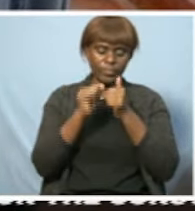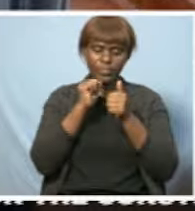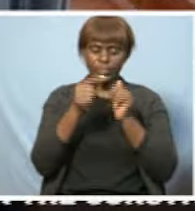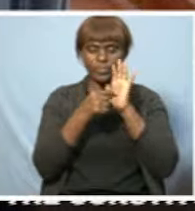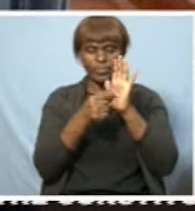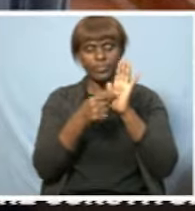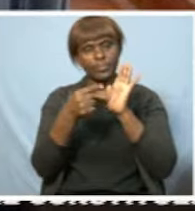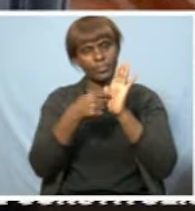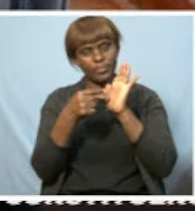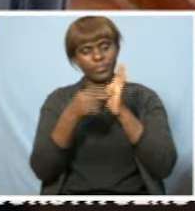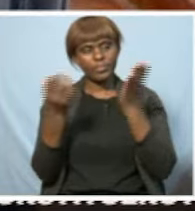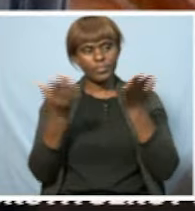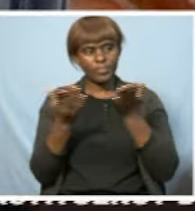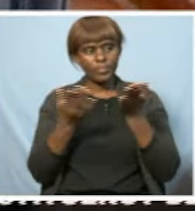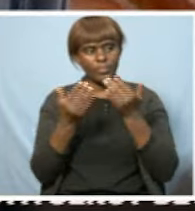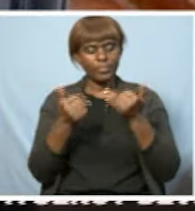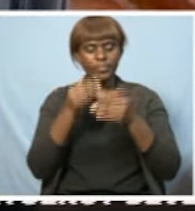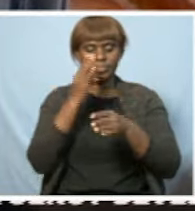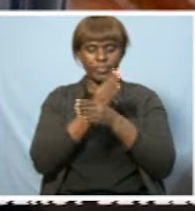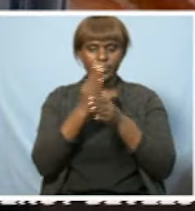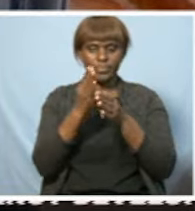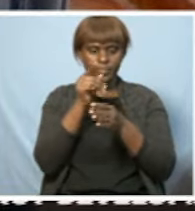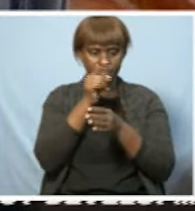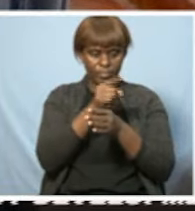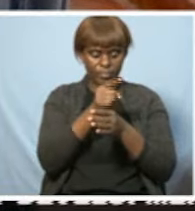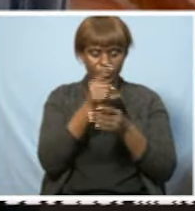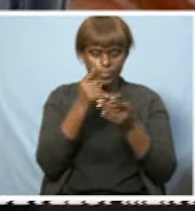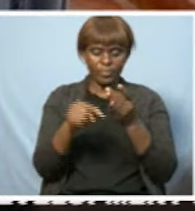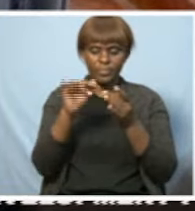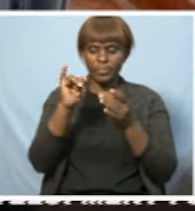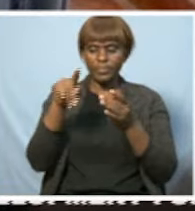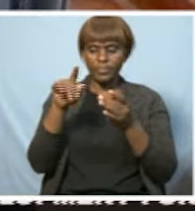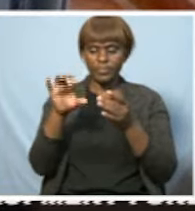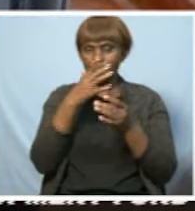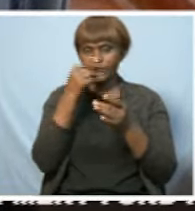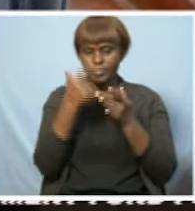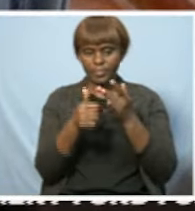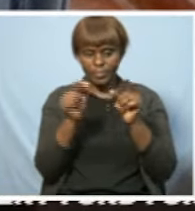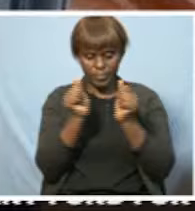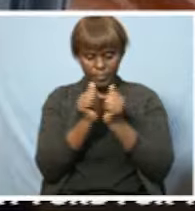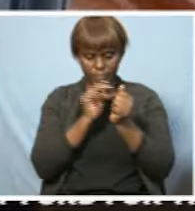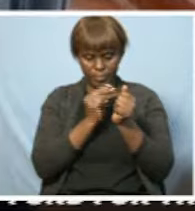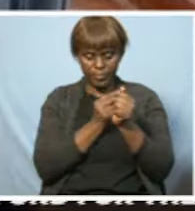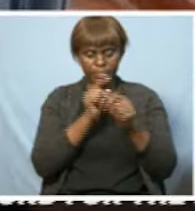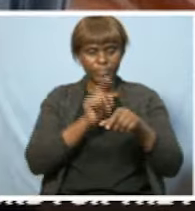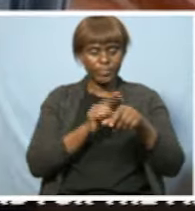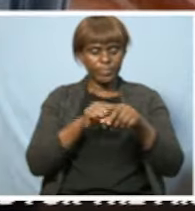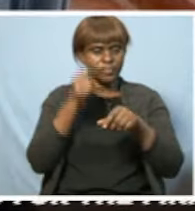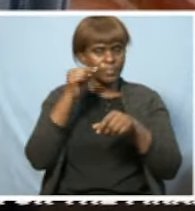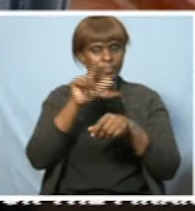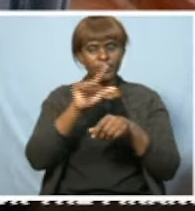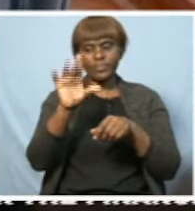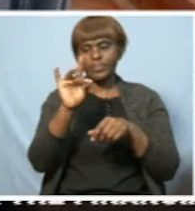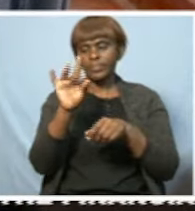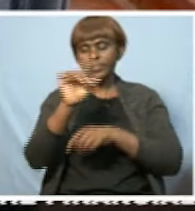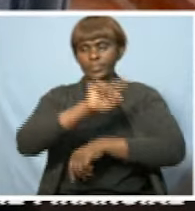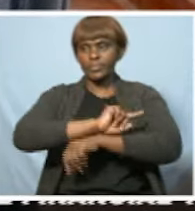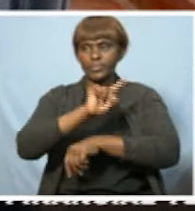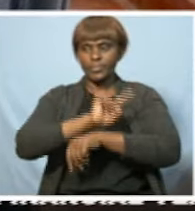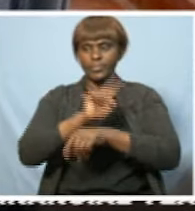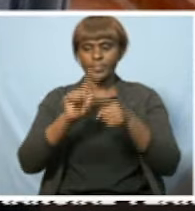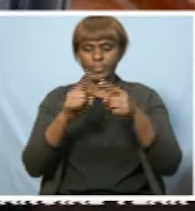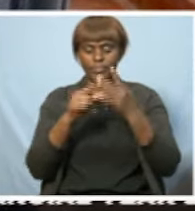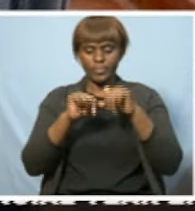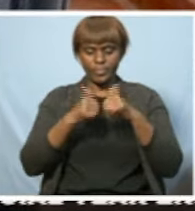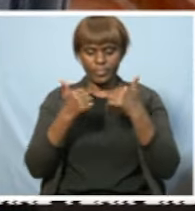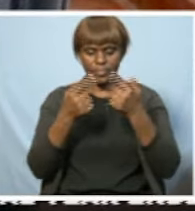here. Contractually, the IPC is supposed to be with us for a period of 28 days, but we